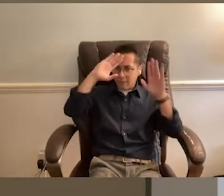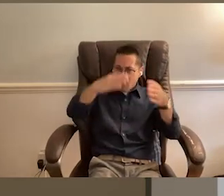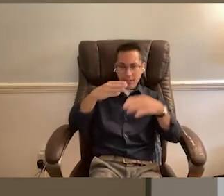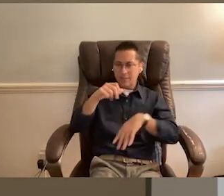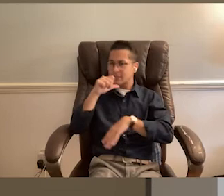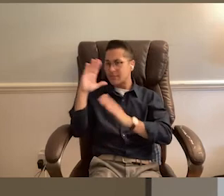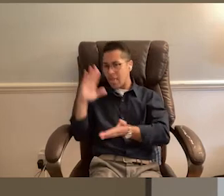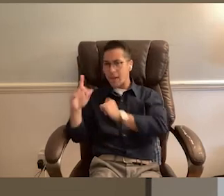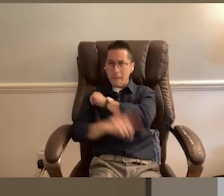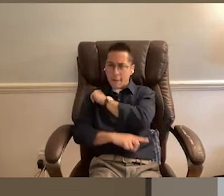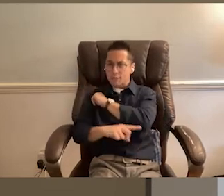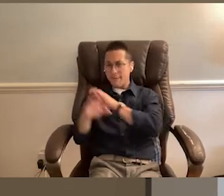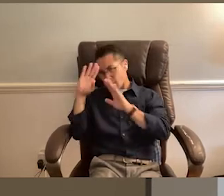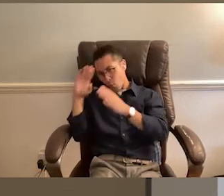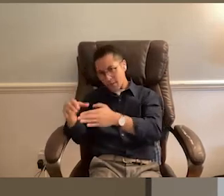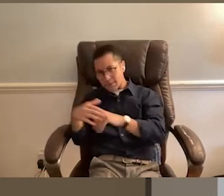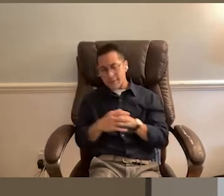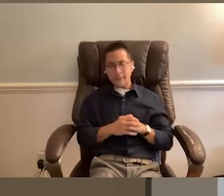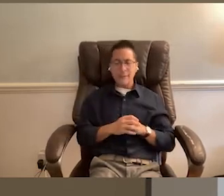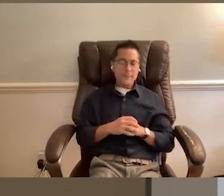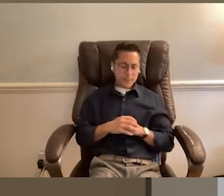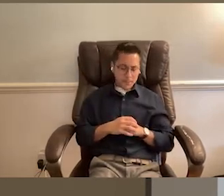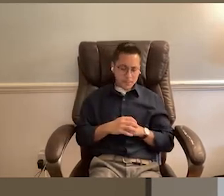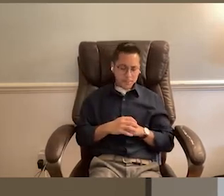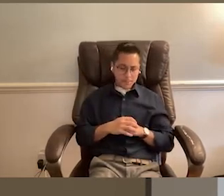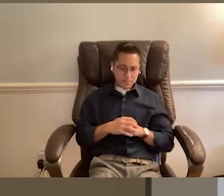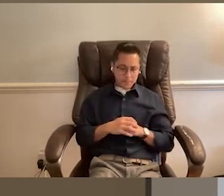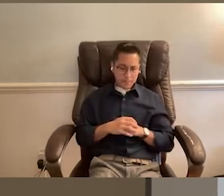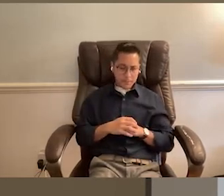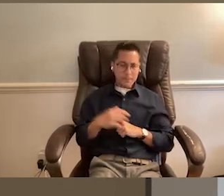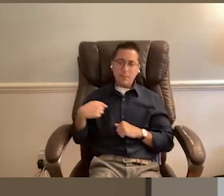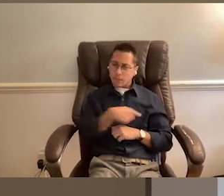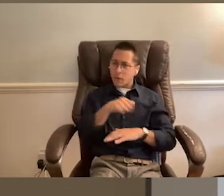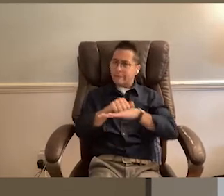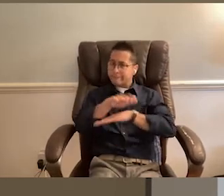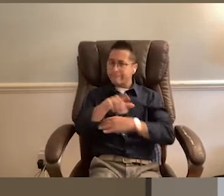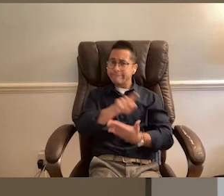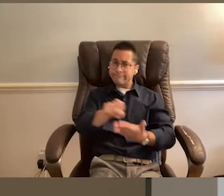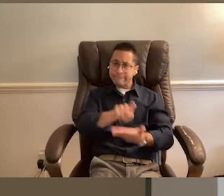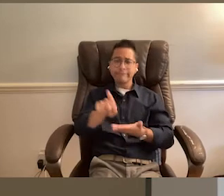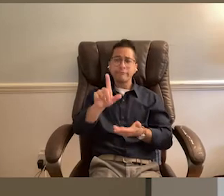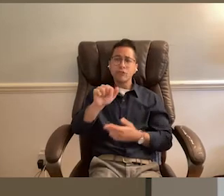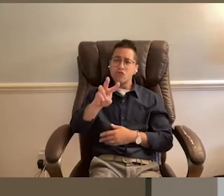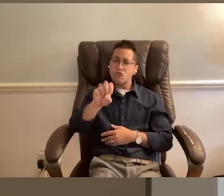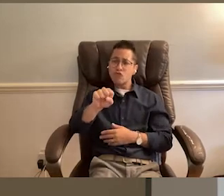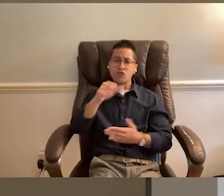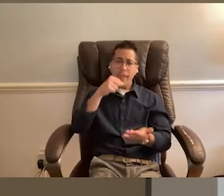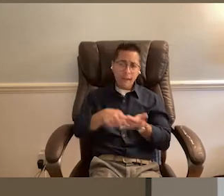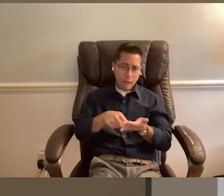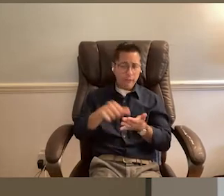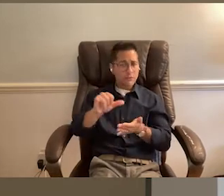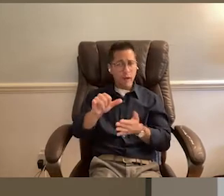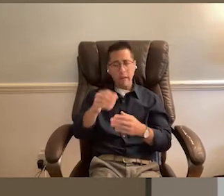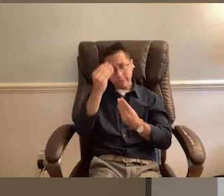if he was being annoying. You were 21. You don't get to just tell people to sit in the corner. So we do hold our students accountable. All of our students